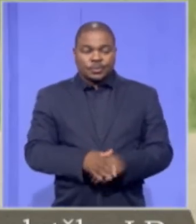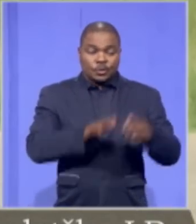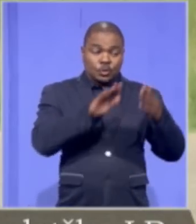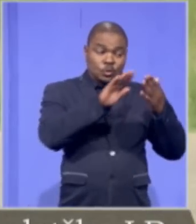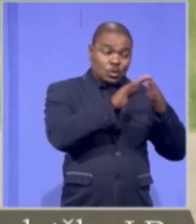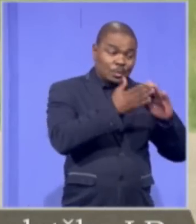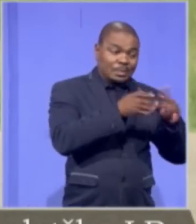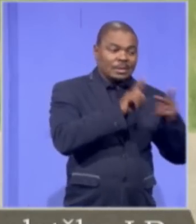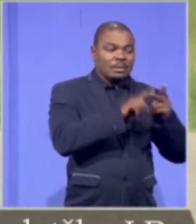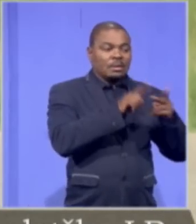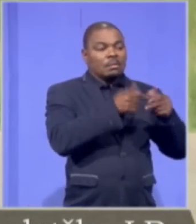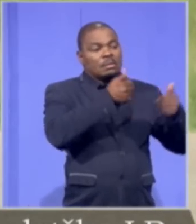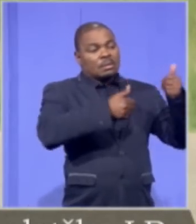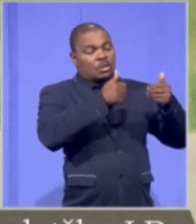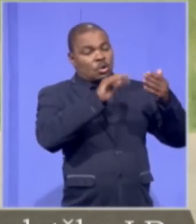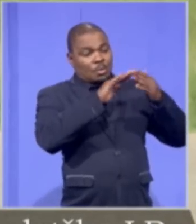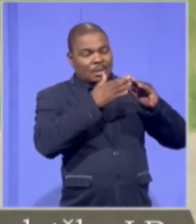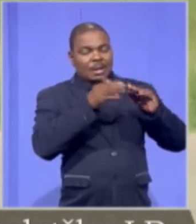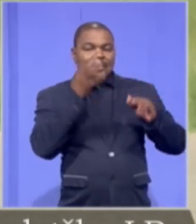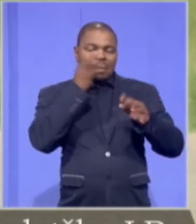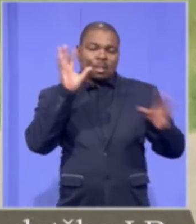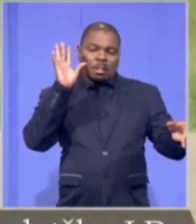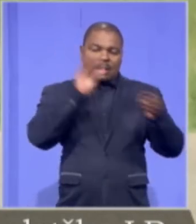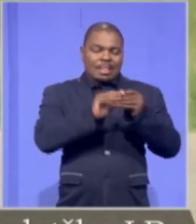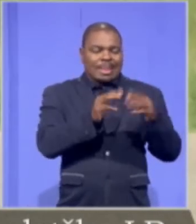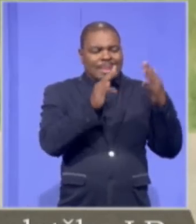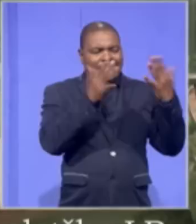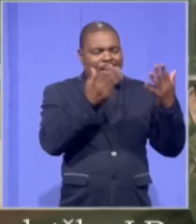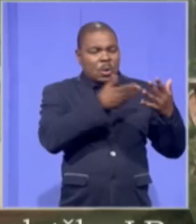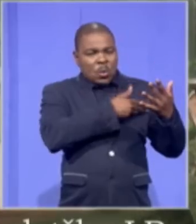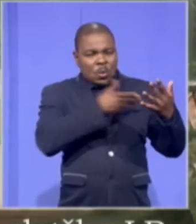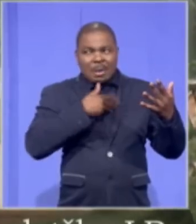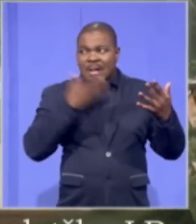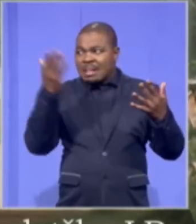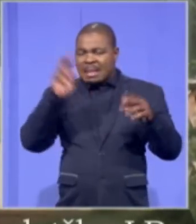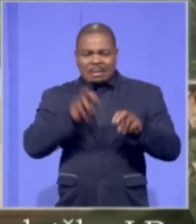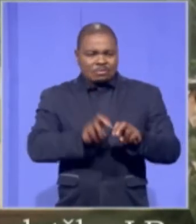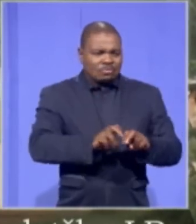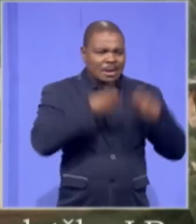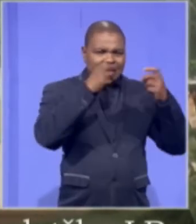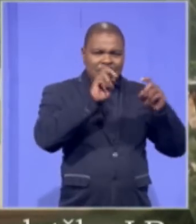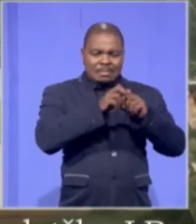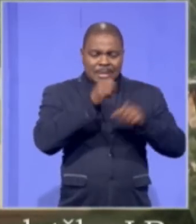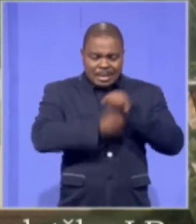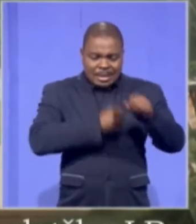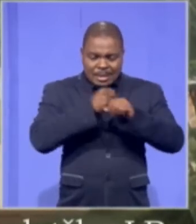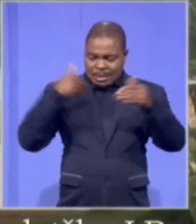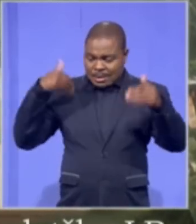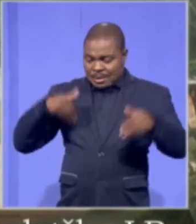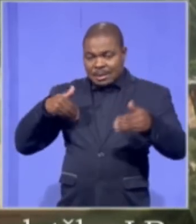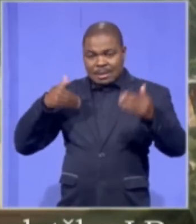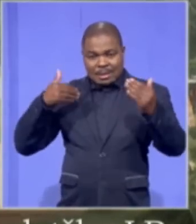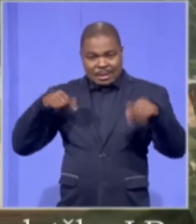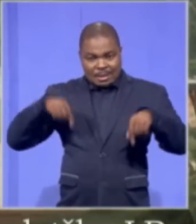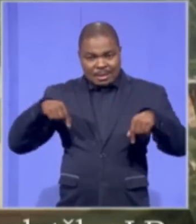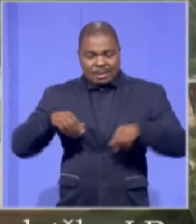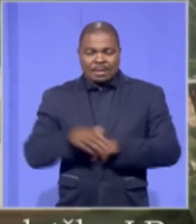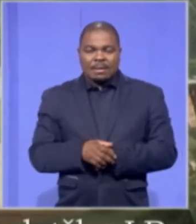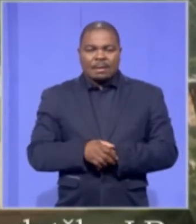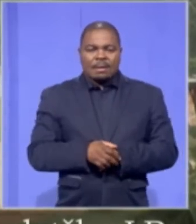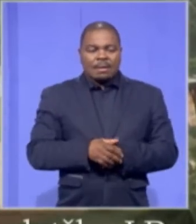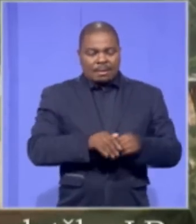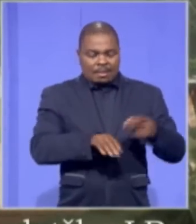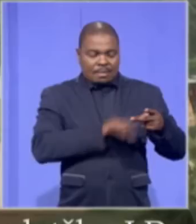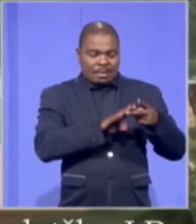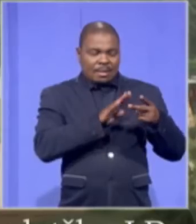ba re ke basadi ba senyane bjalo ba o šitšego ba phailwe thito ka kgang ge e sa le ngwaga o thoma. Gape ba bontšhitše go nyamišwa ke seo